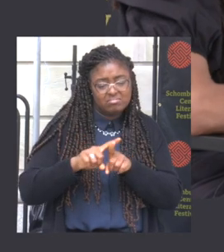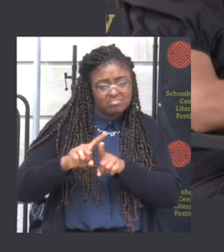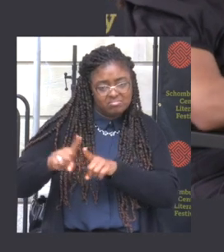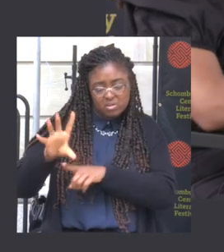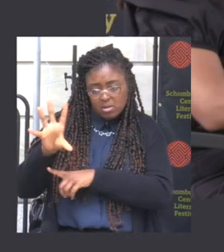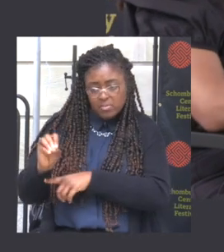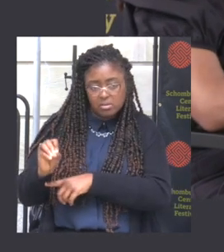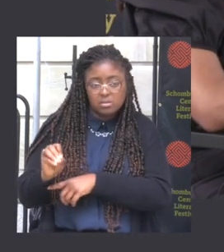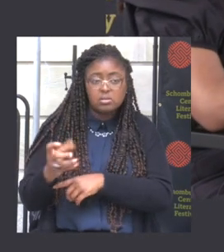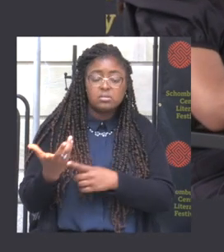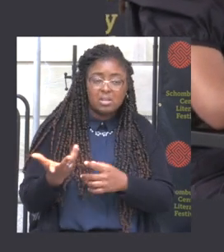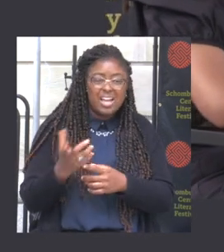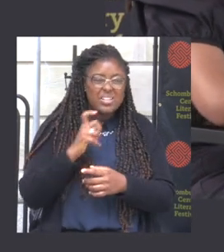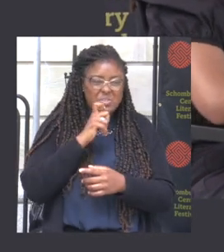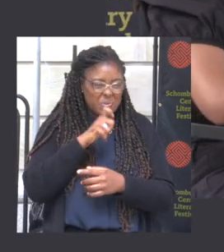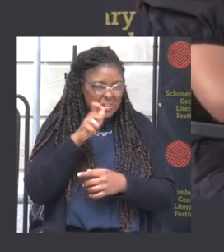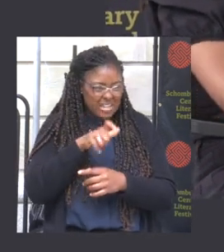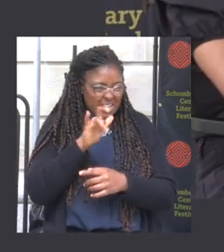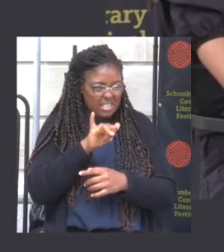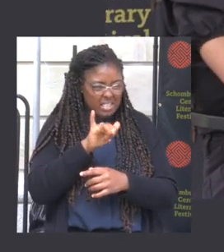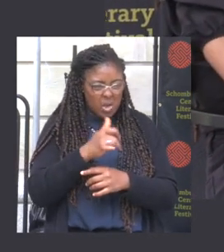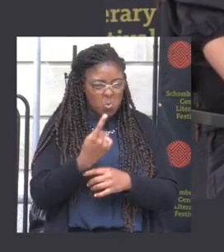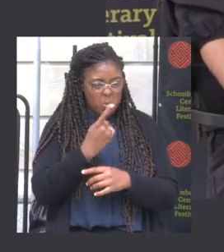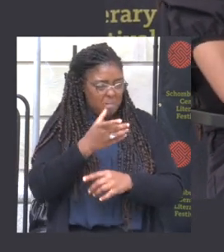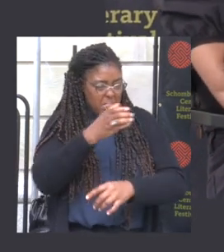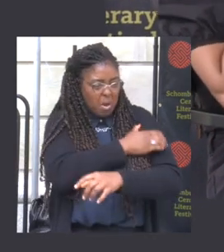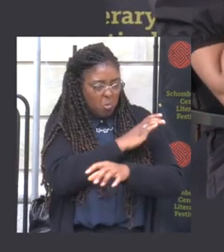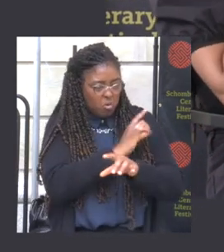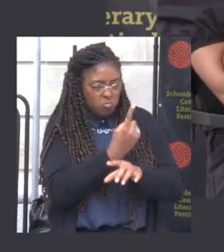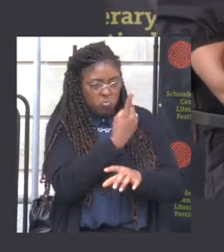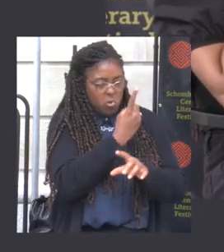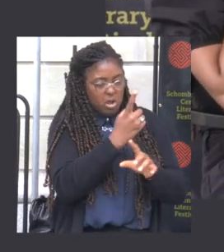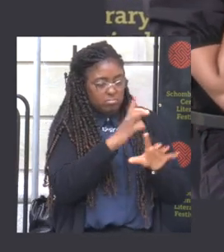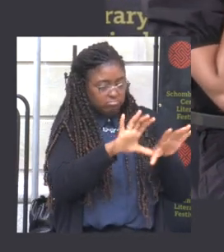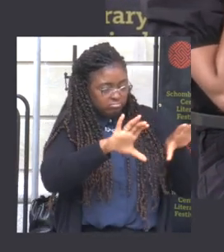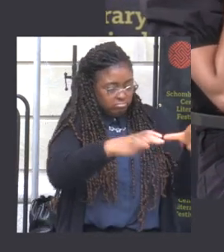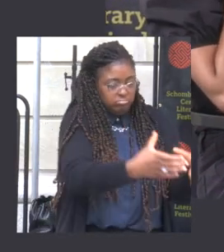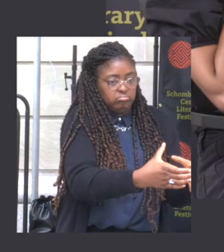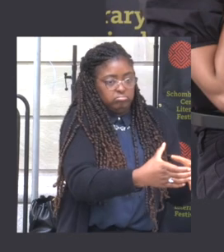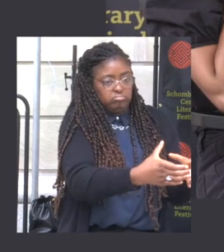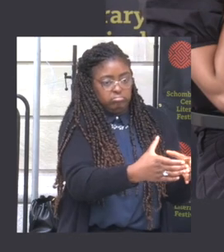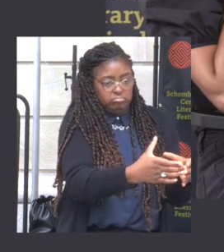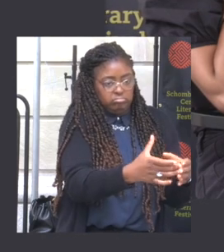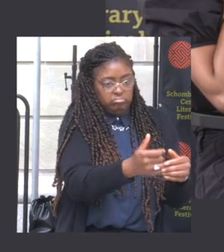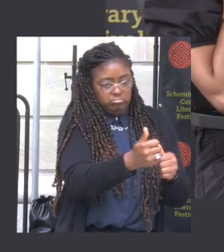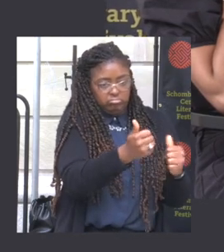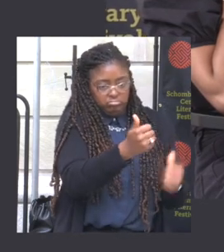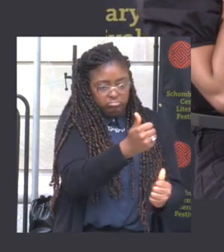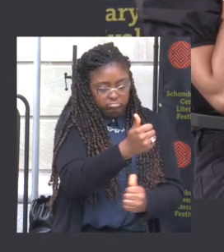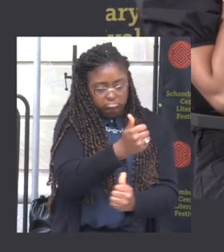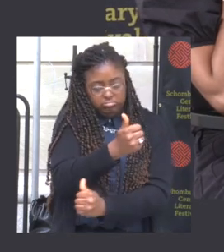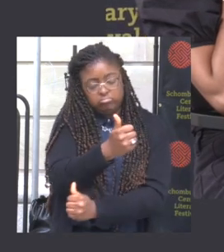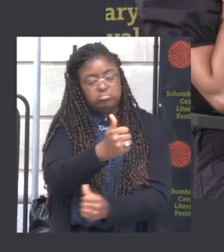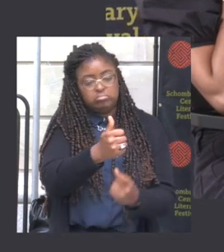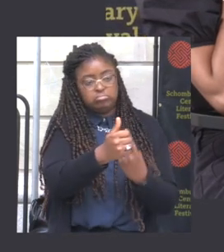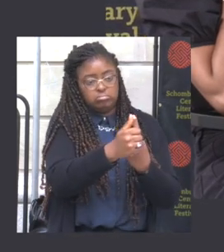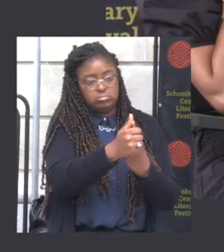that kind of concentrated power because, for obvious reasons. But imprints are